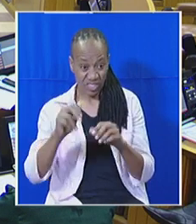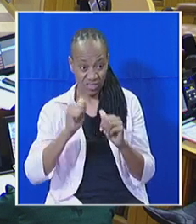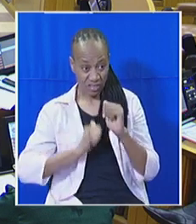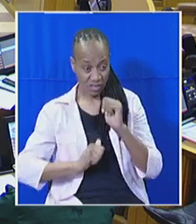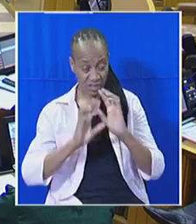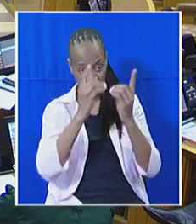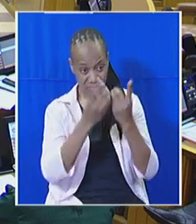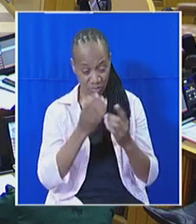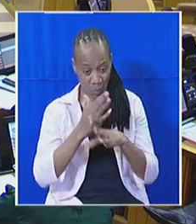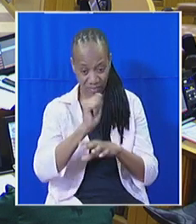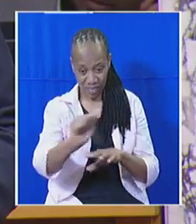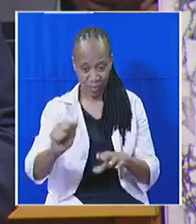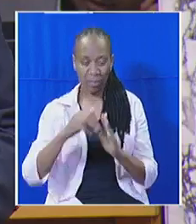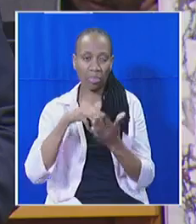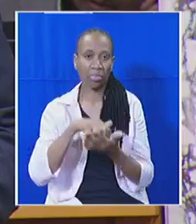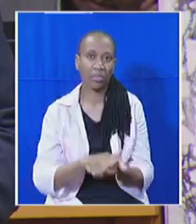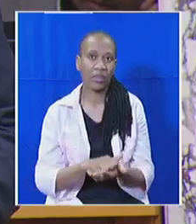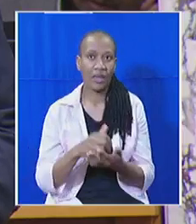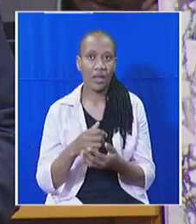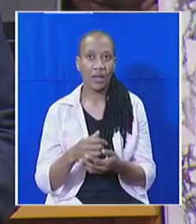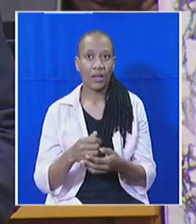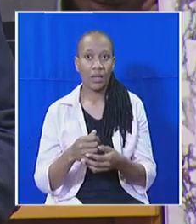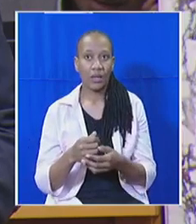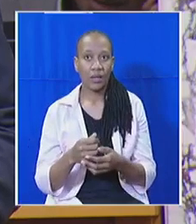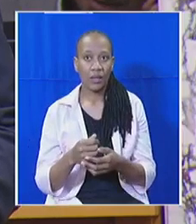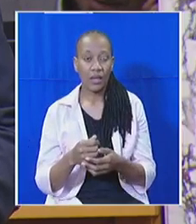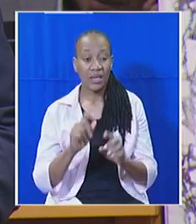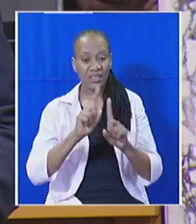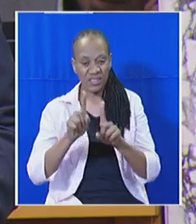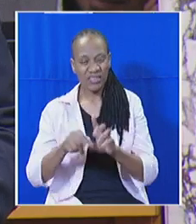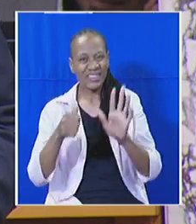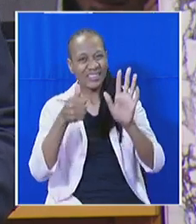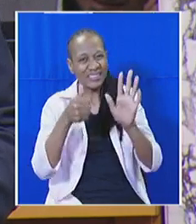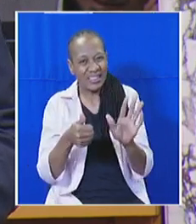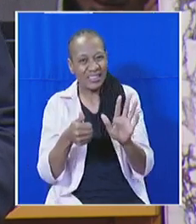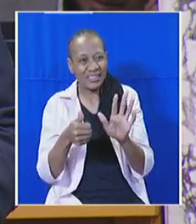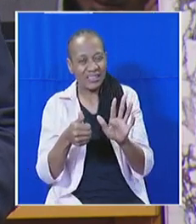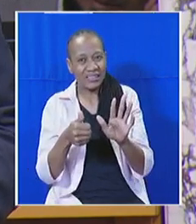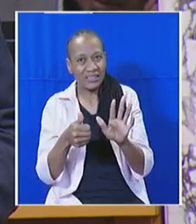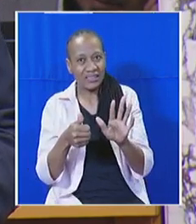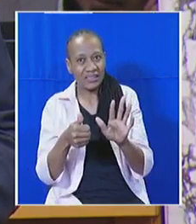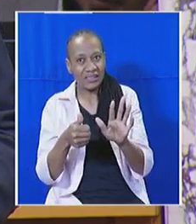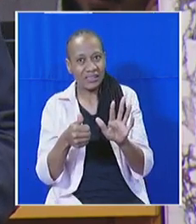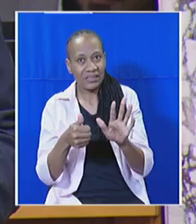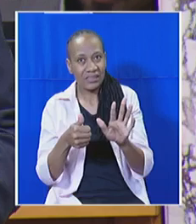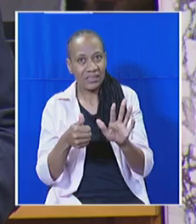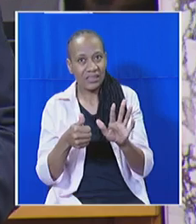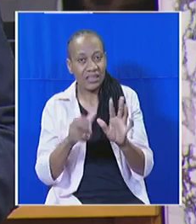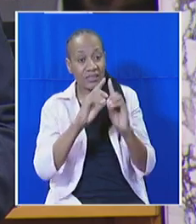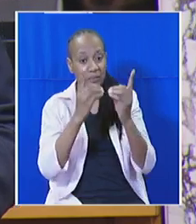last financial year, 6 provincial departments, all ANC run, received qualified audit opinions with